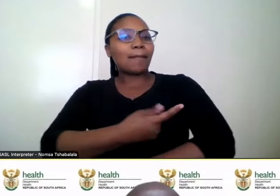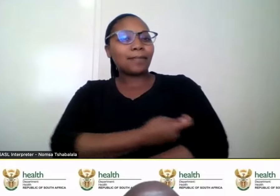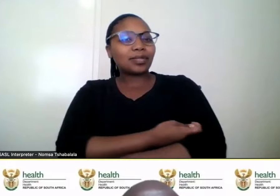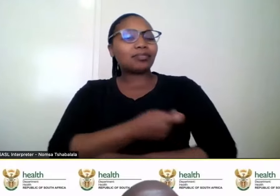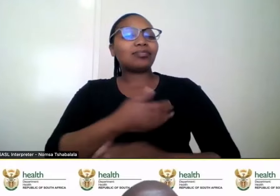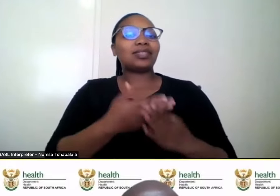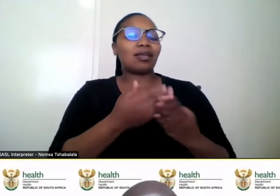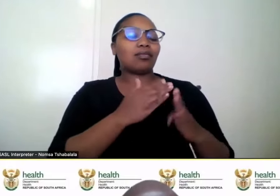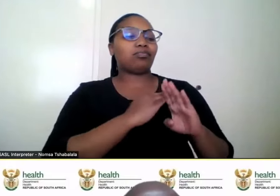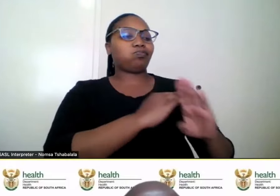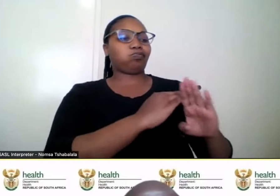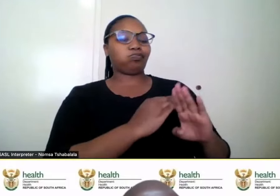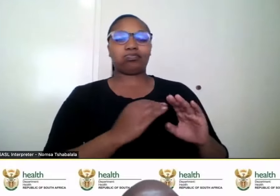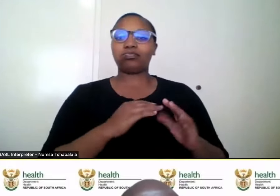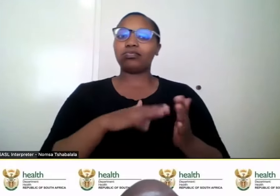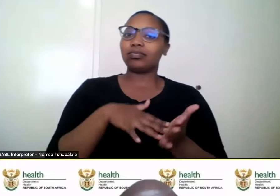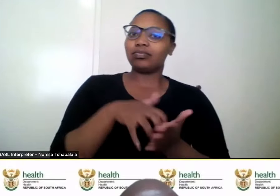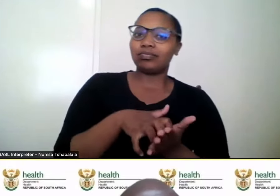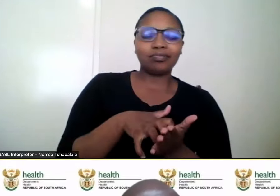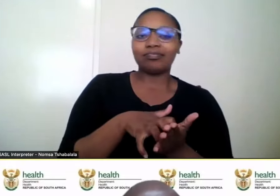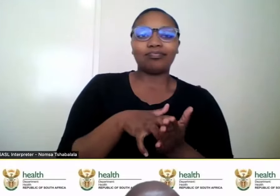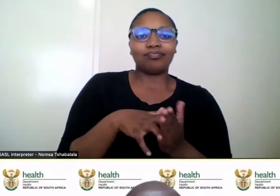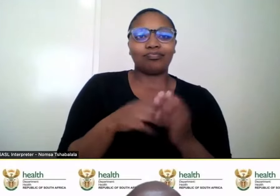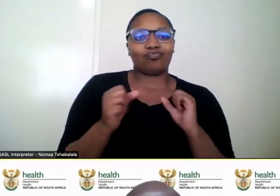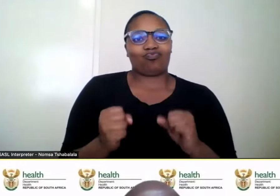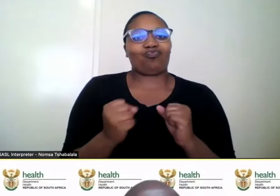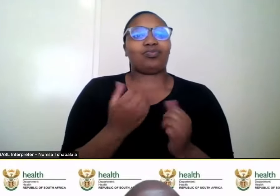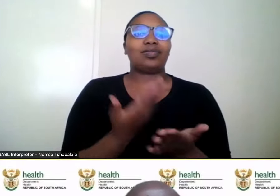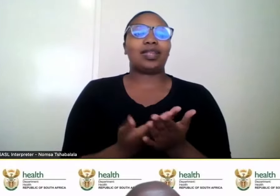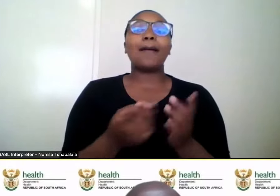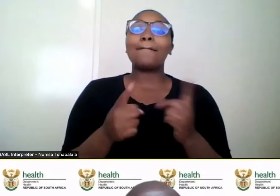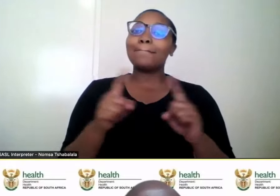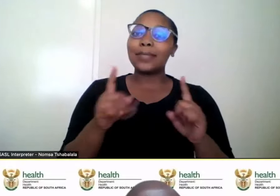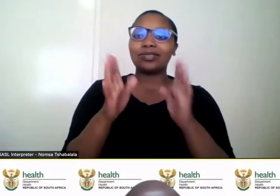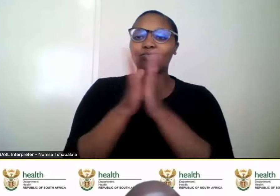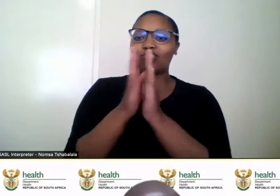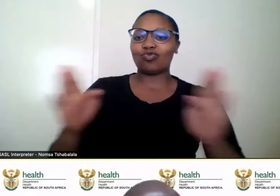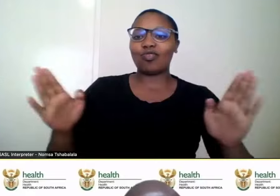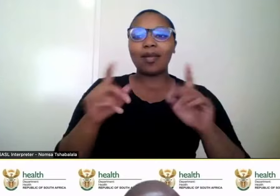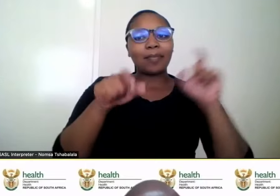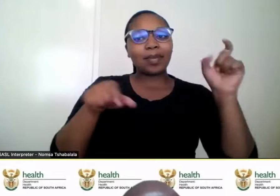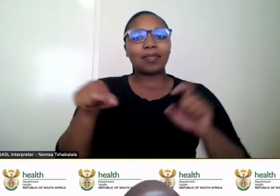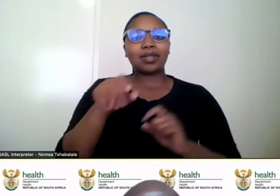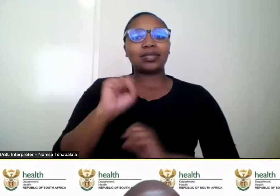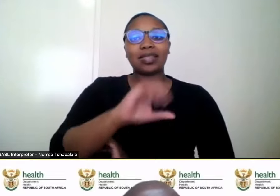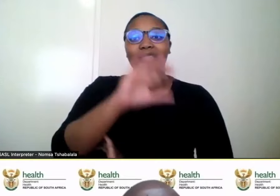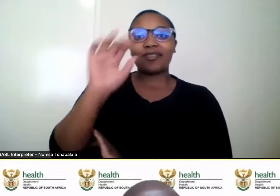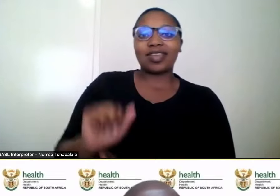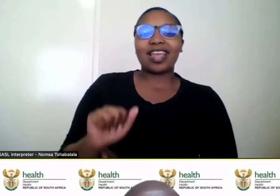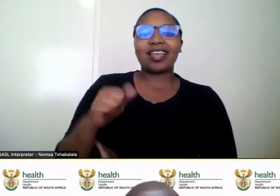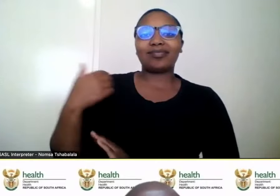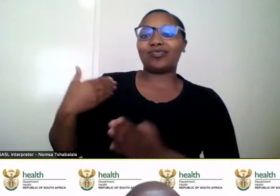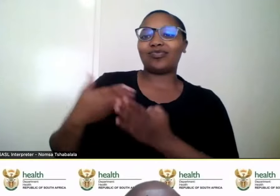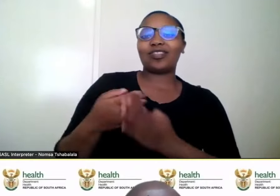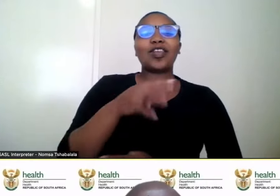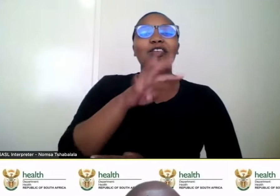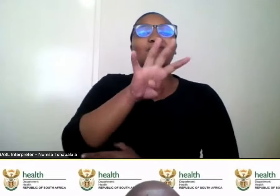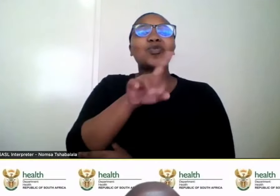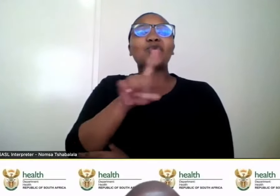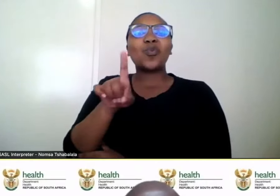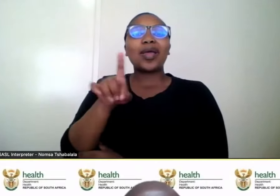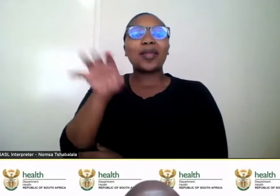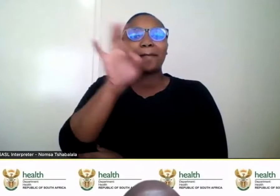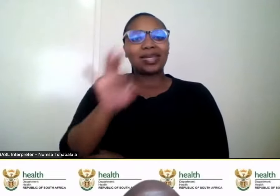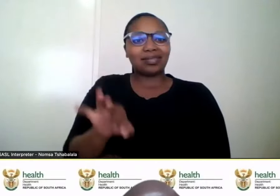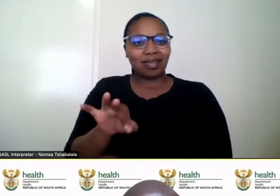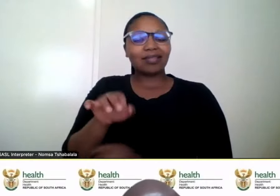But overall, general South Africans, we are only at 41% where we are now. And the